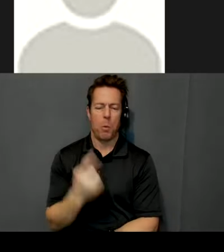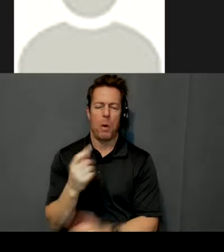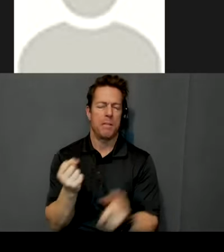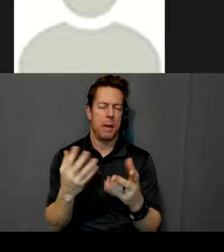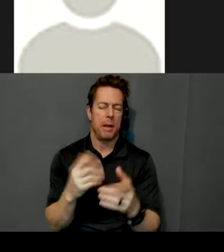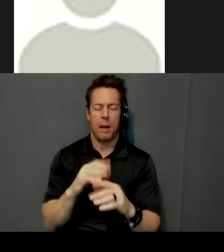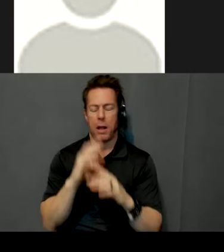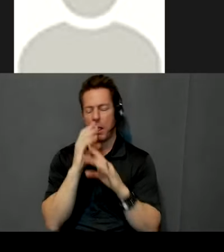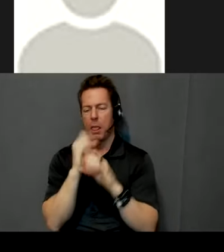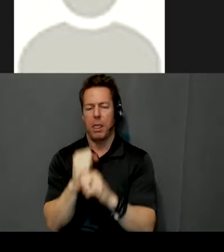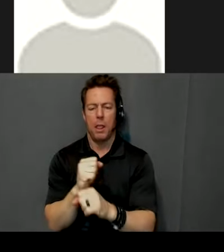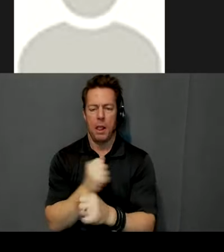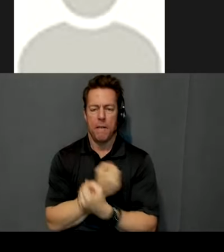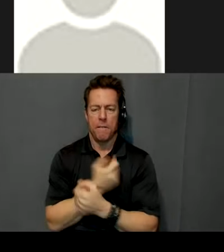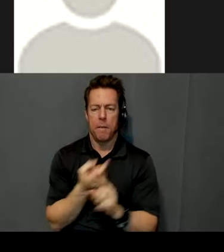I admire from her.